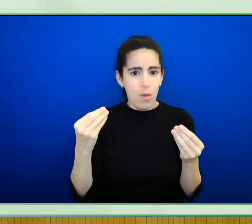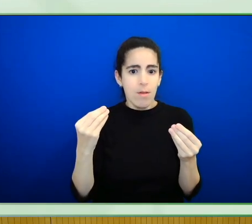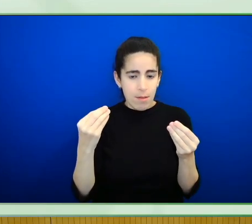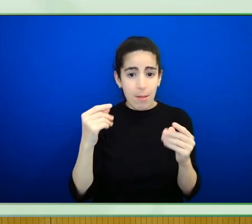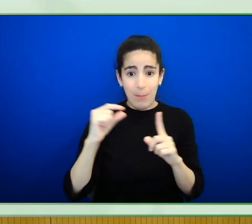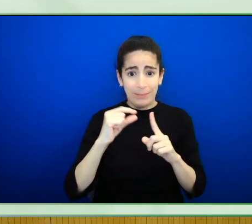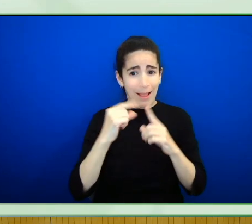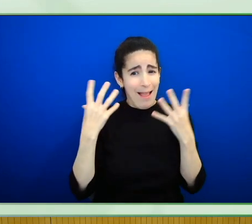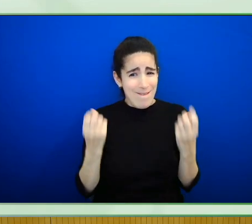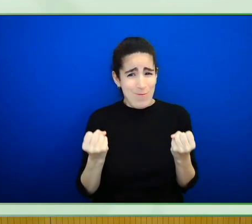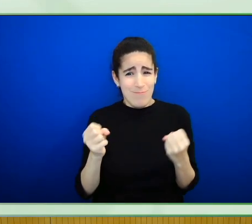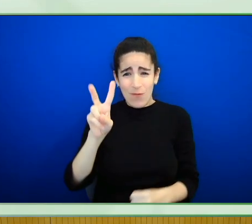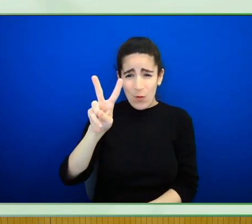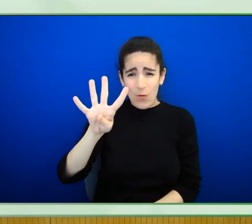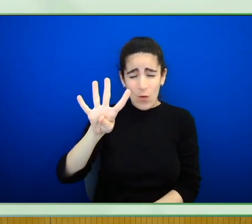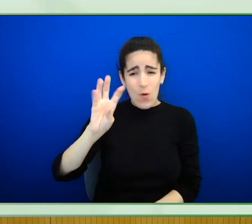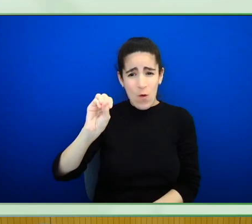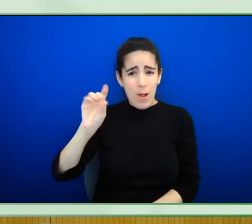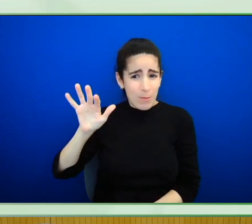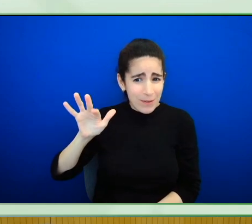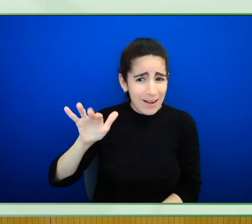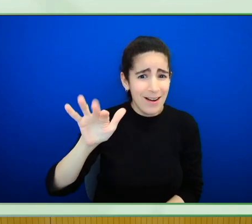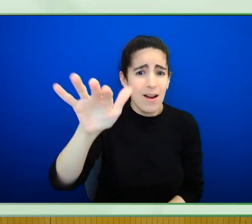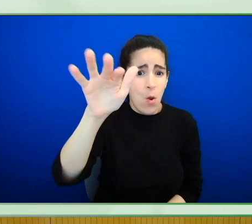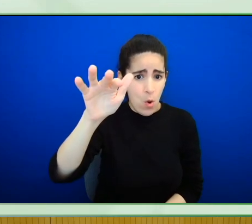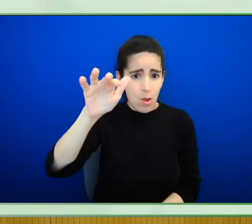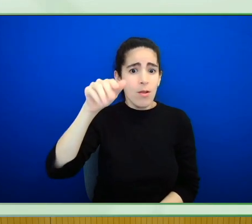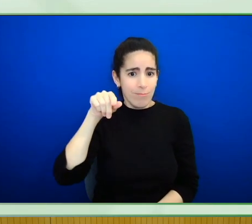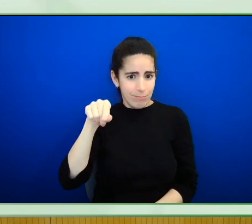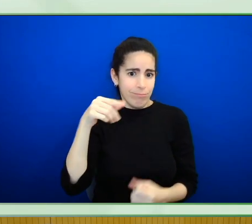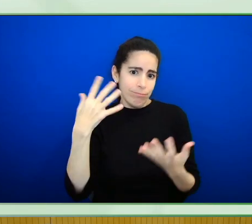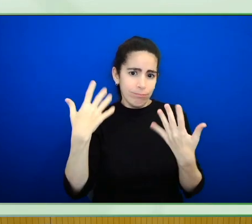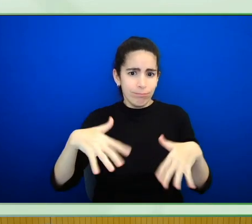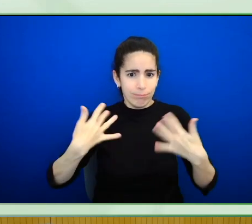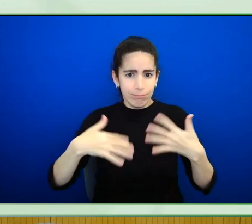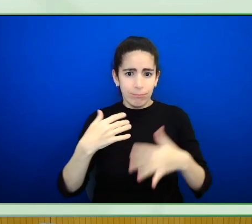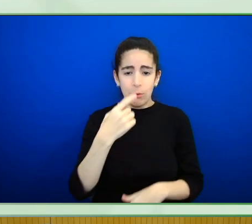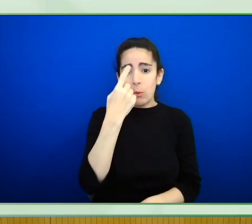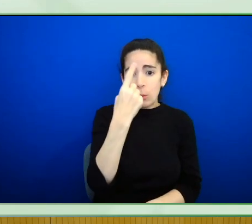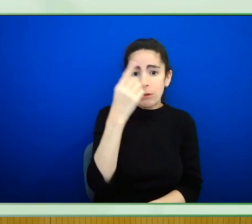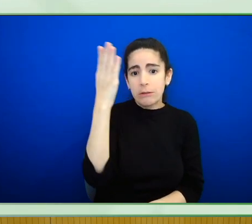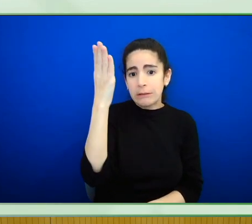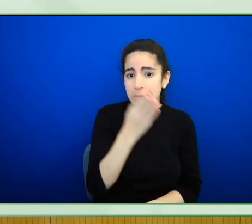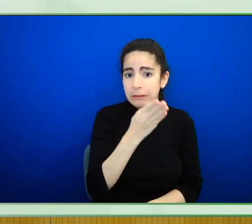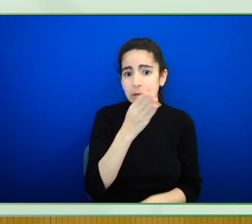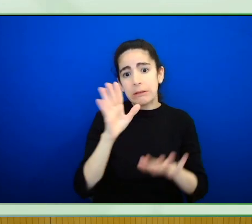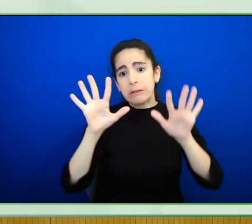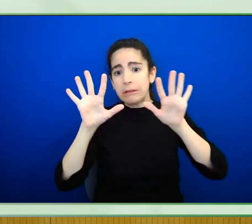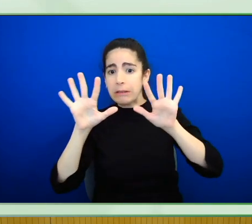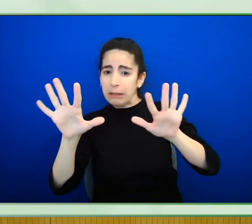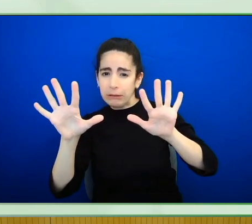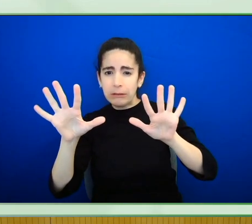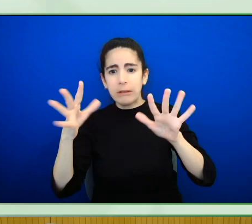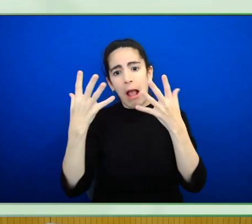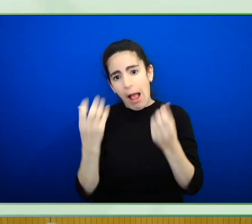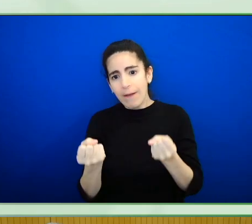million, currently with the ratio of 1:10, there are 26 million people, those who are